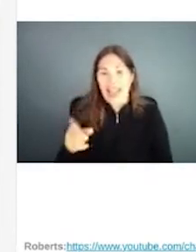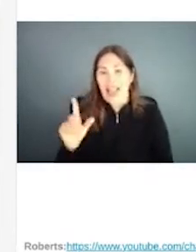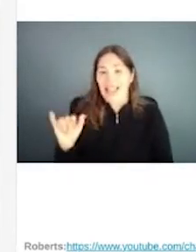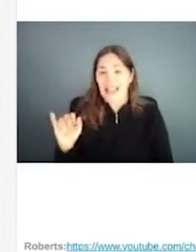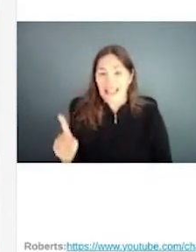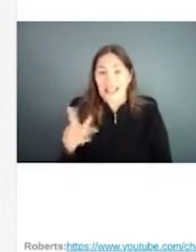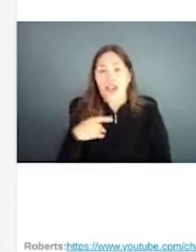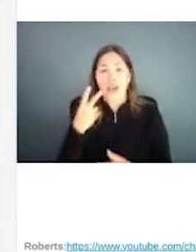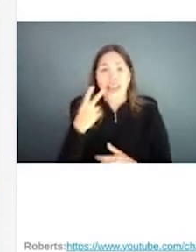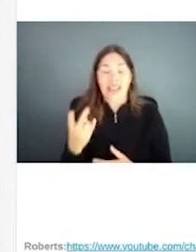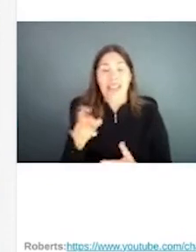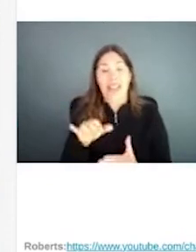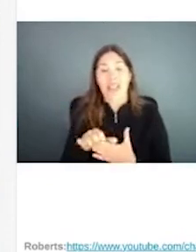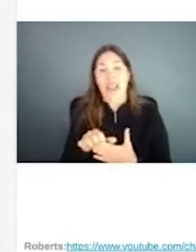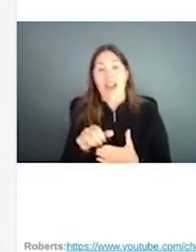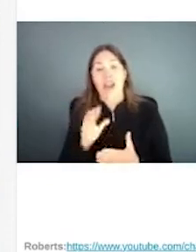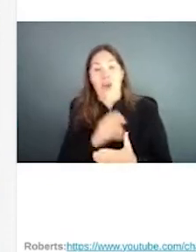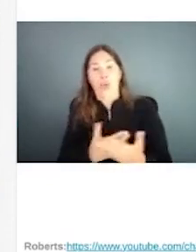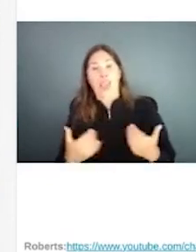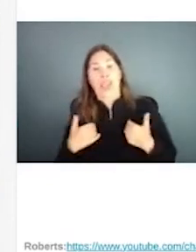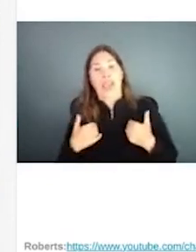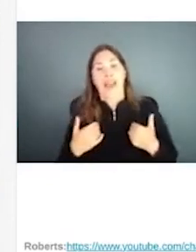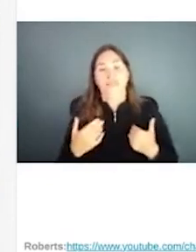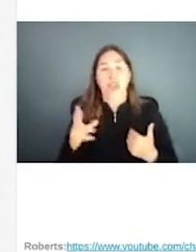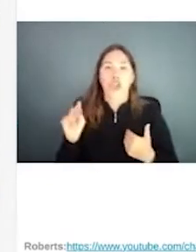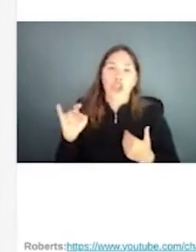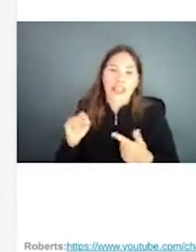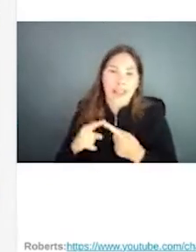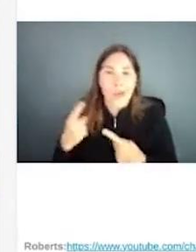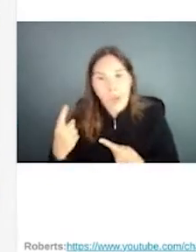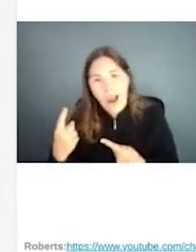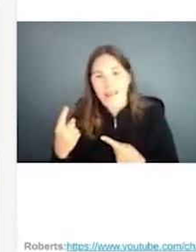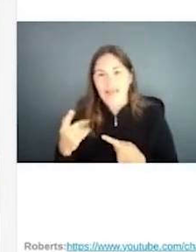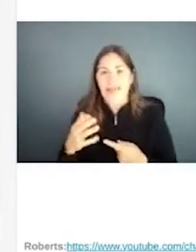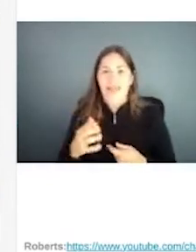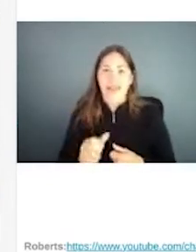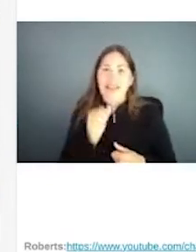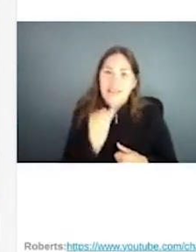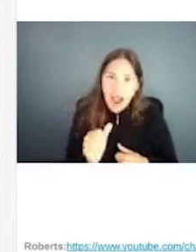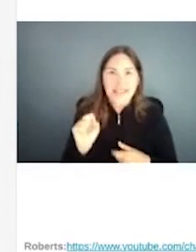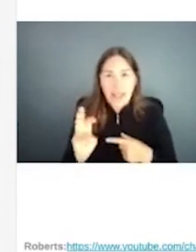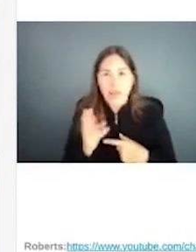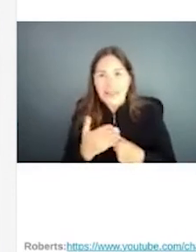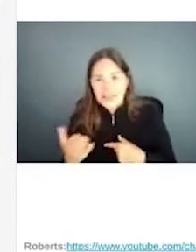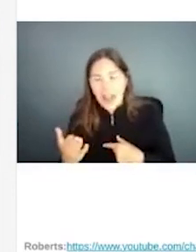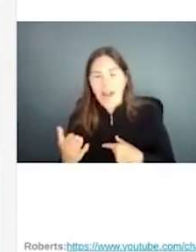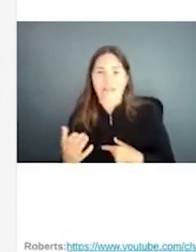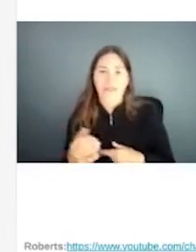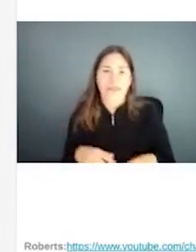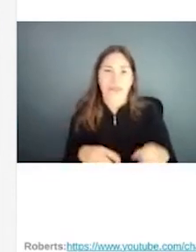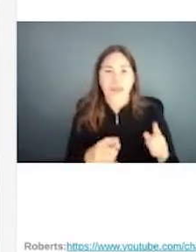see that we have our Unit 1, which is sort of the non-software stuff, right? Audience